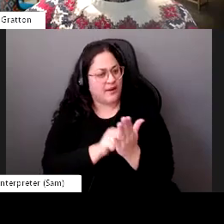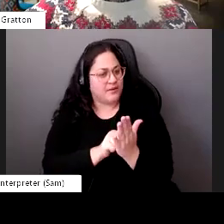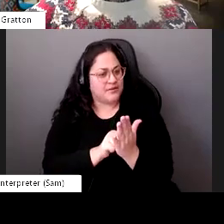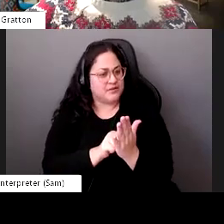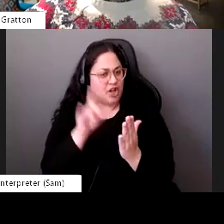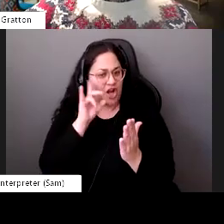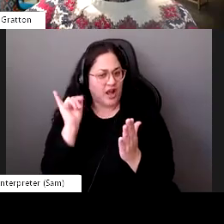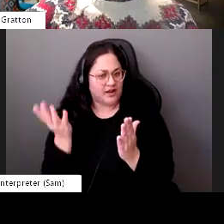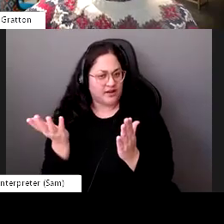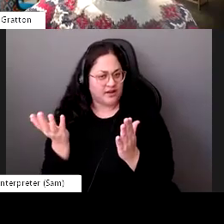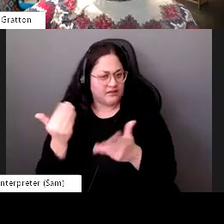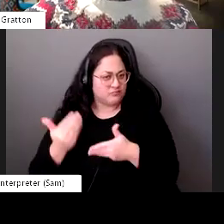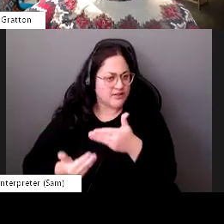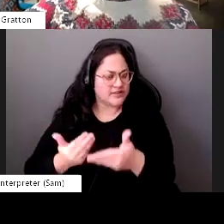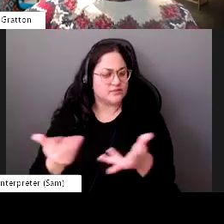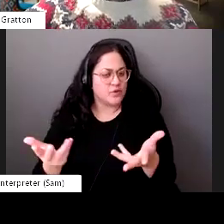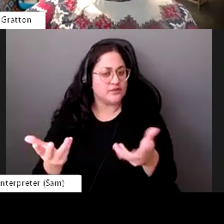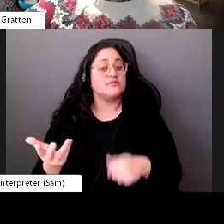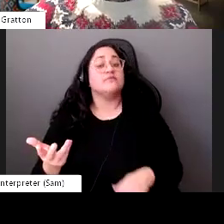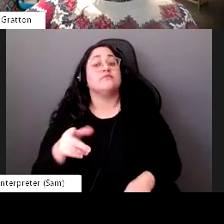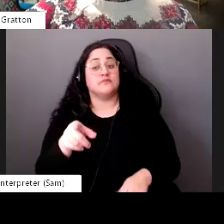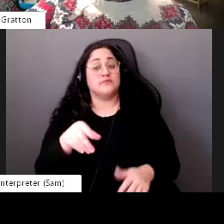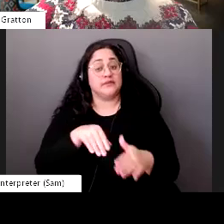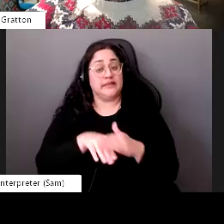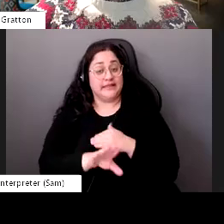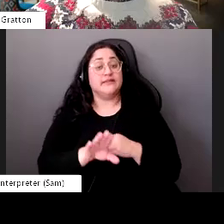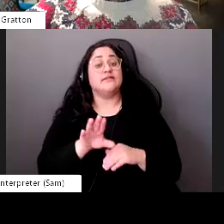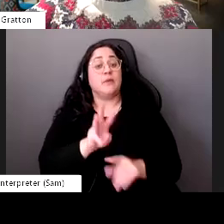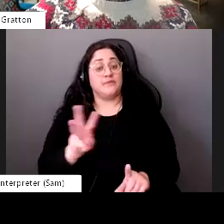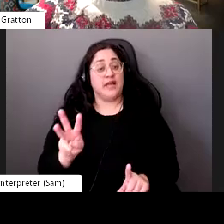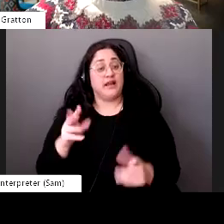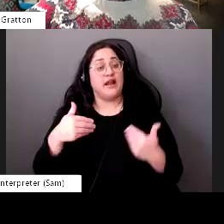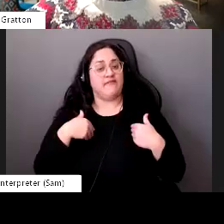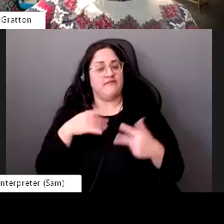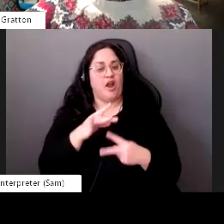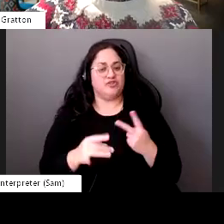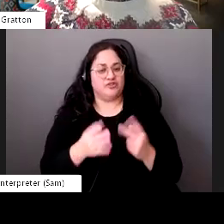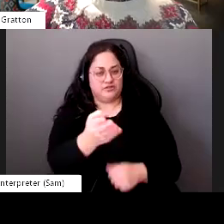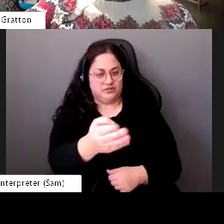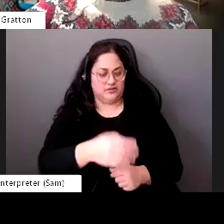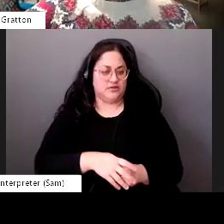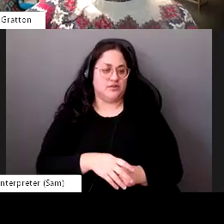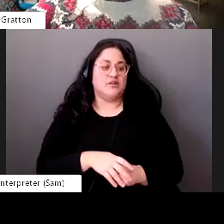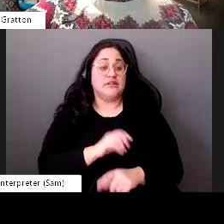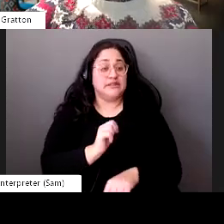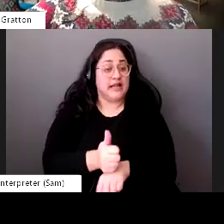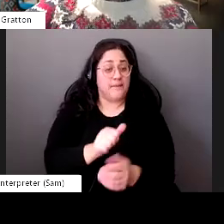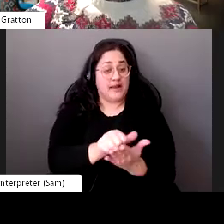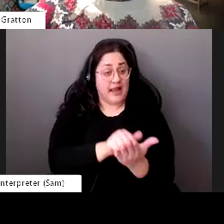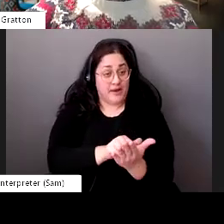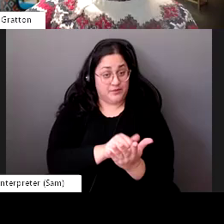that's asking you to create an account. And you have two options. One, you can create a specific account